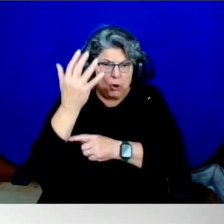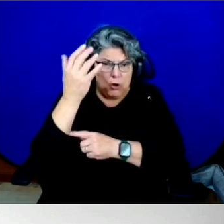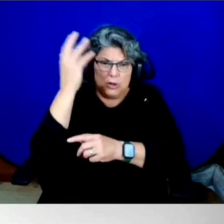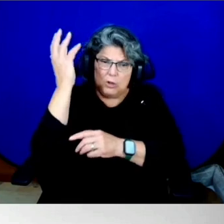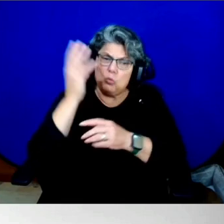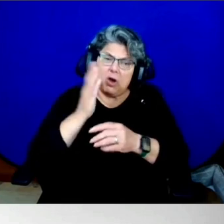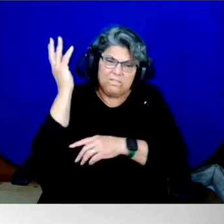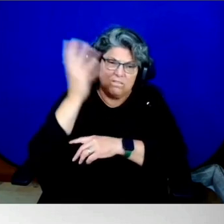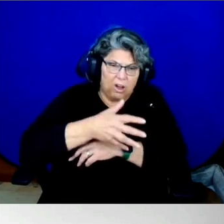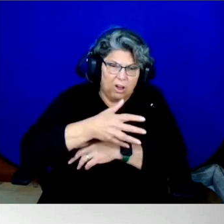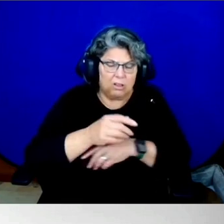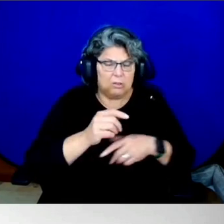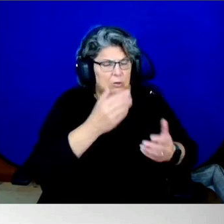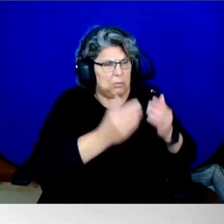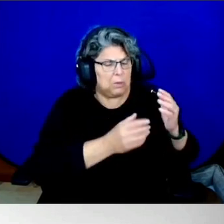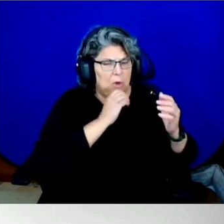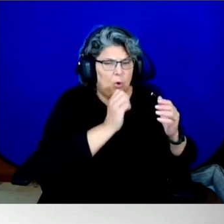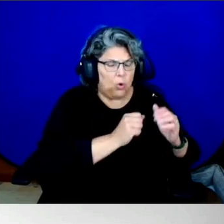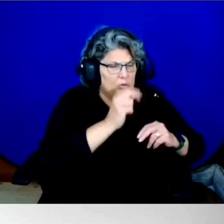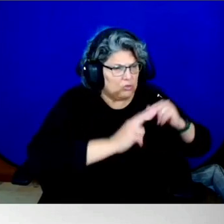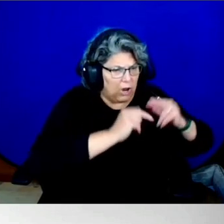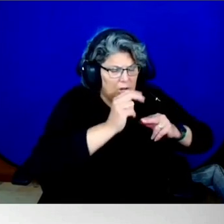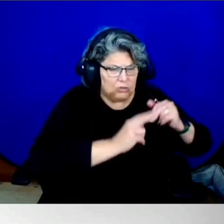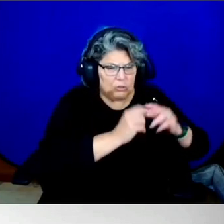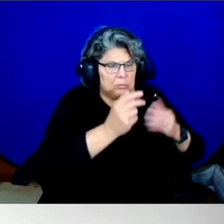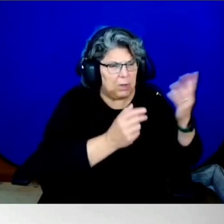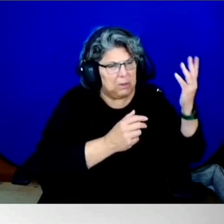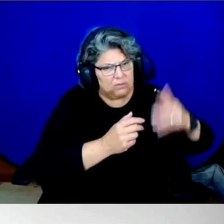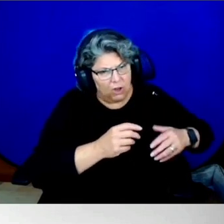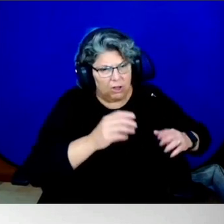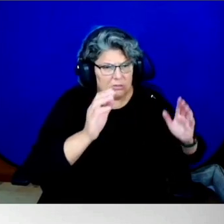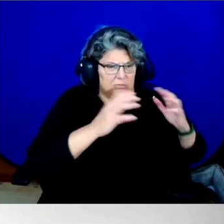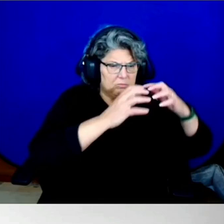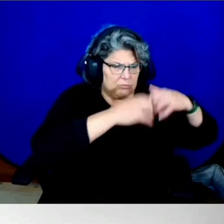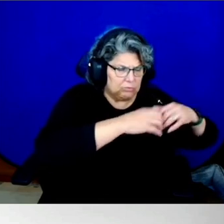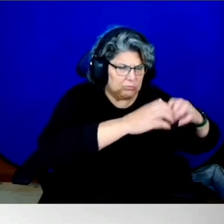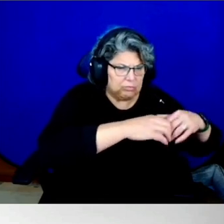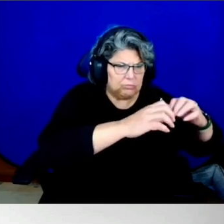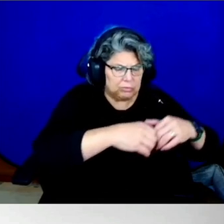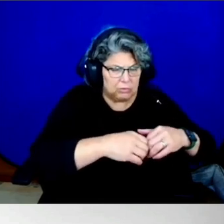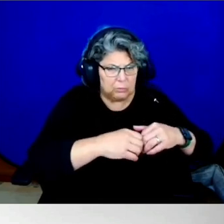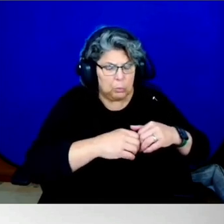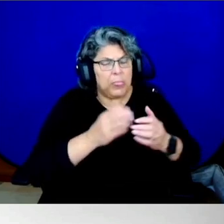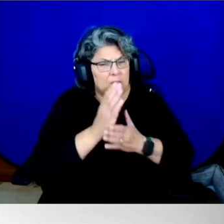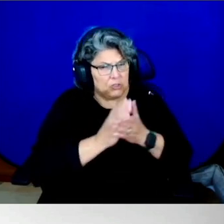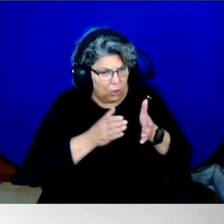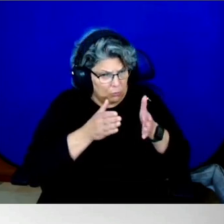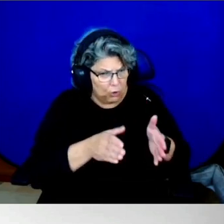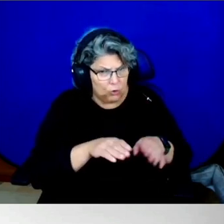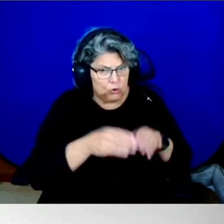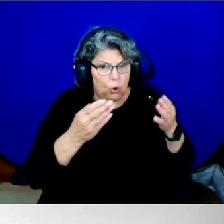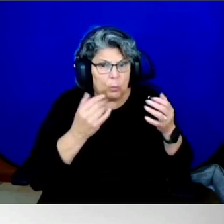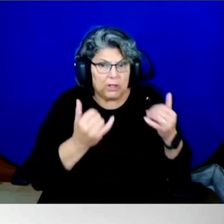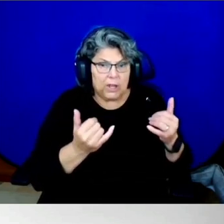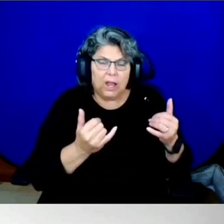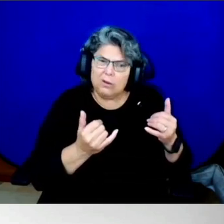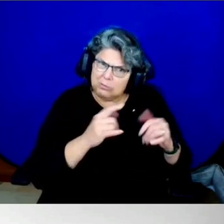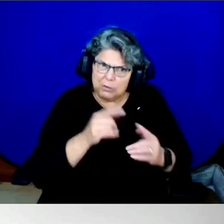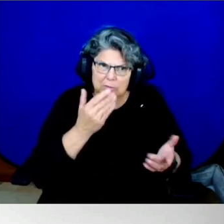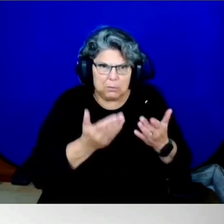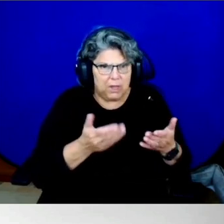structures. Be aware that current private roads are open now, but may be closed and locked in the future as the event